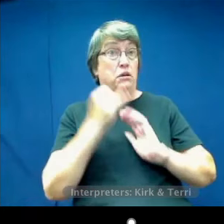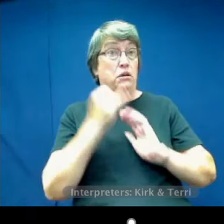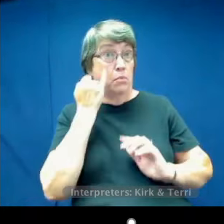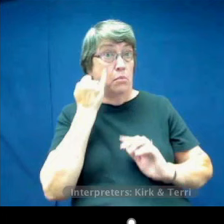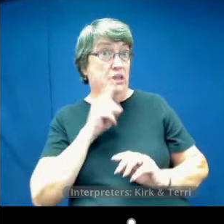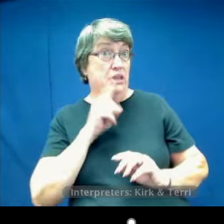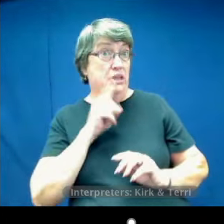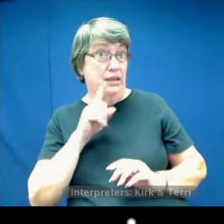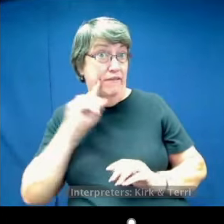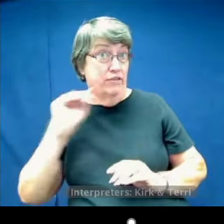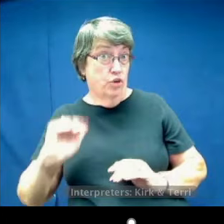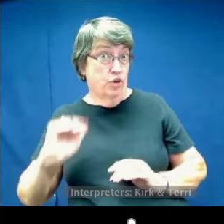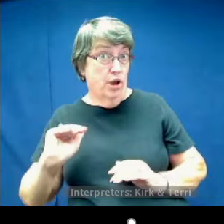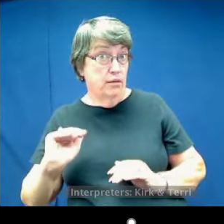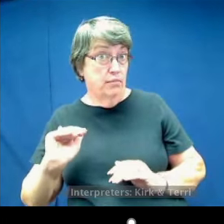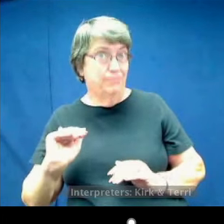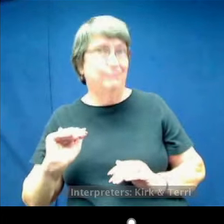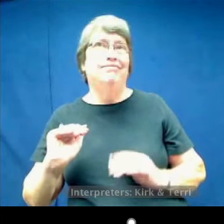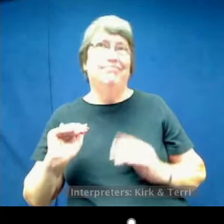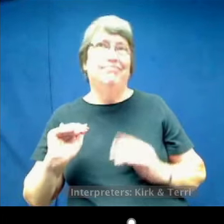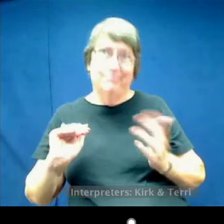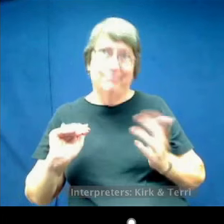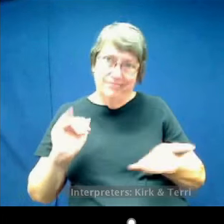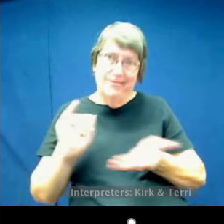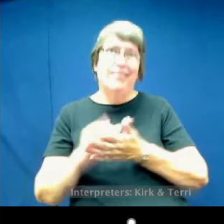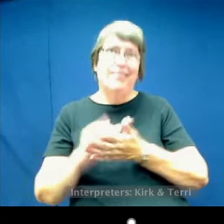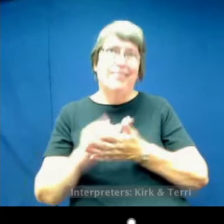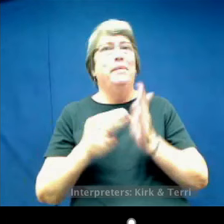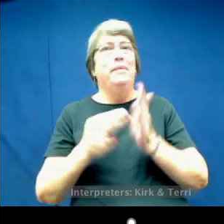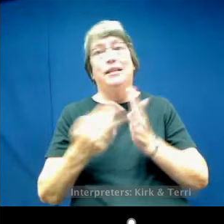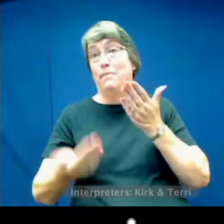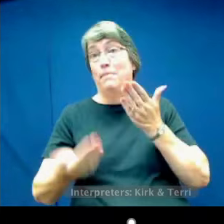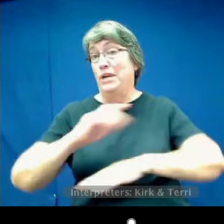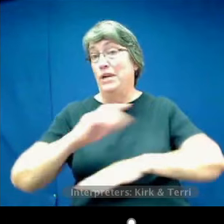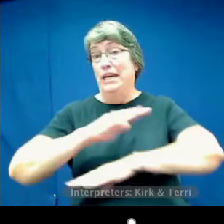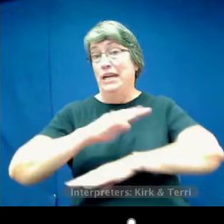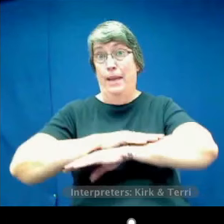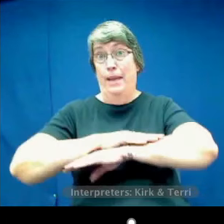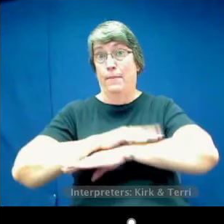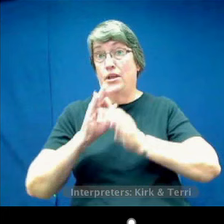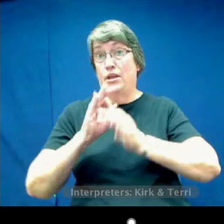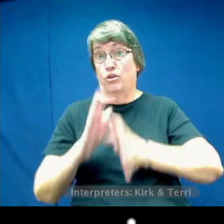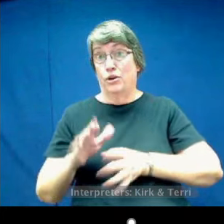for providing table interpreters for those attorneys.